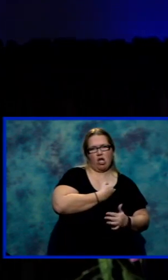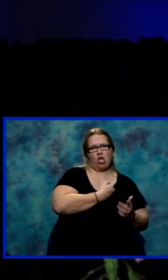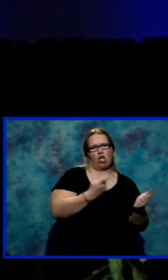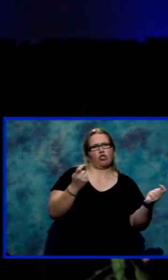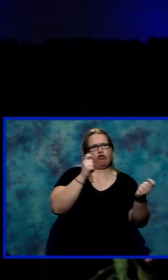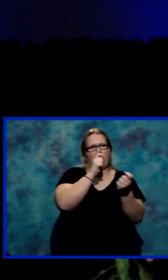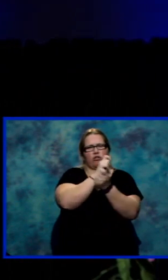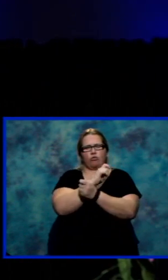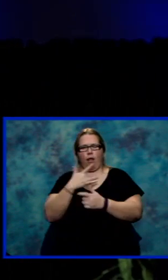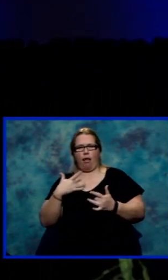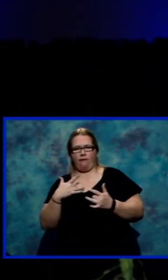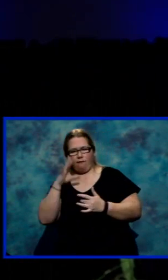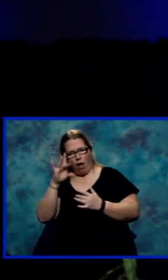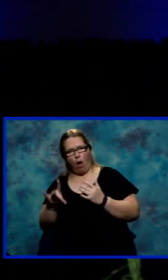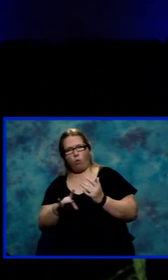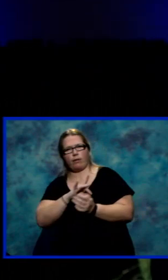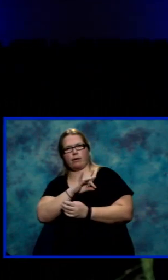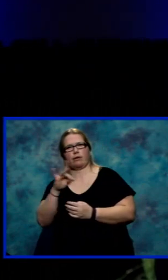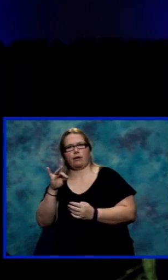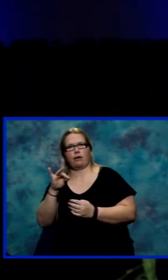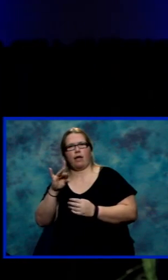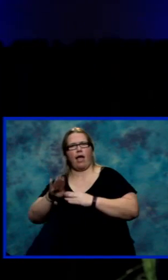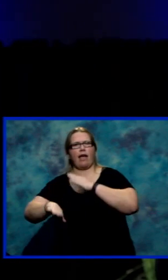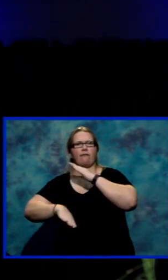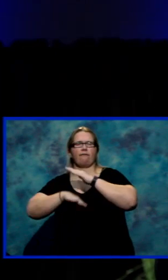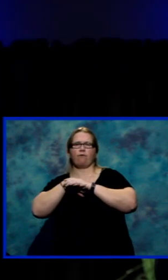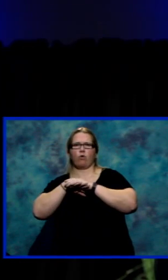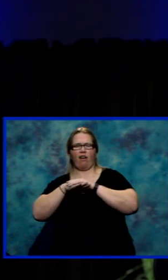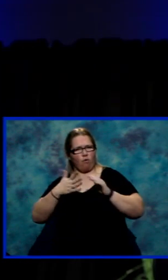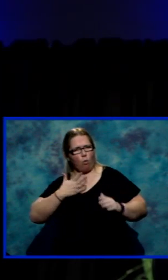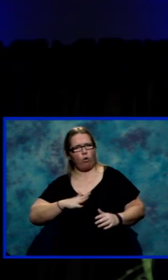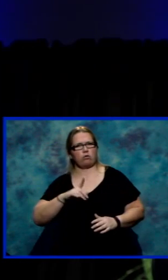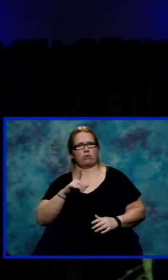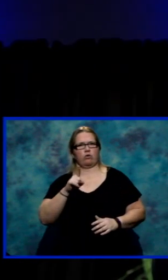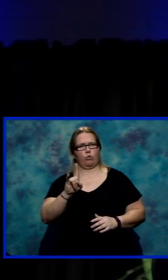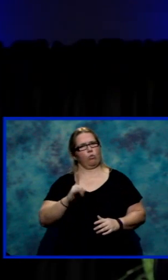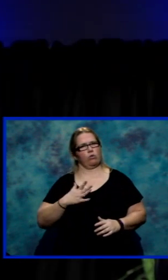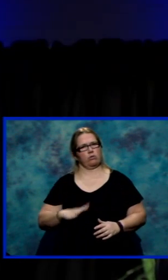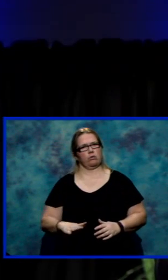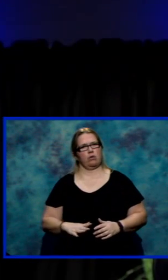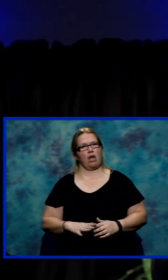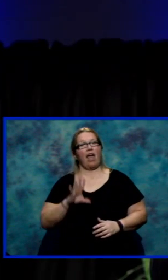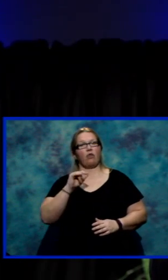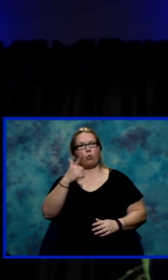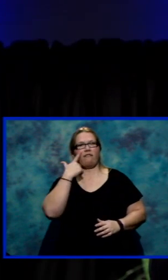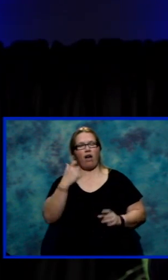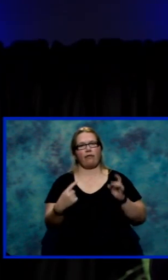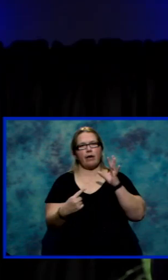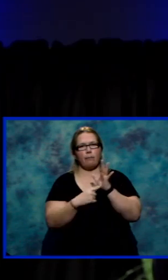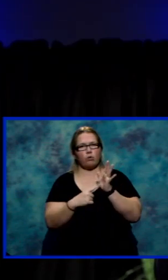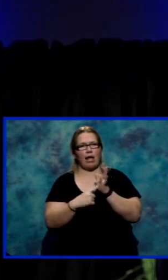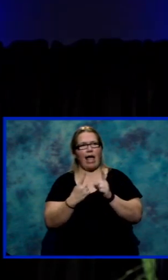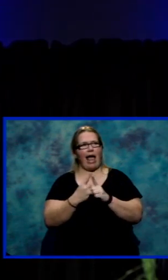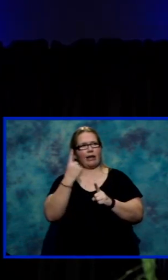of holiness and full of purpose. And then you will find the significance that God has